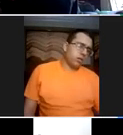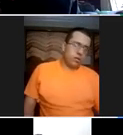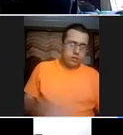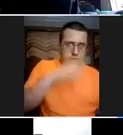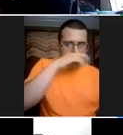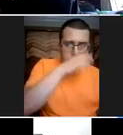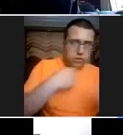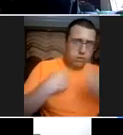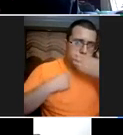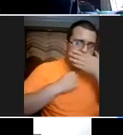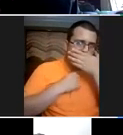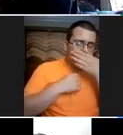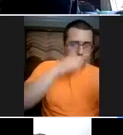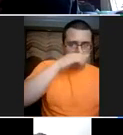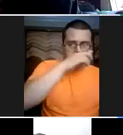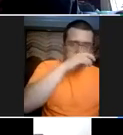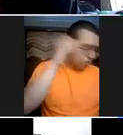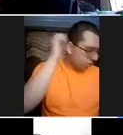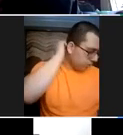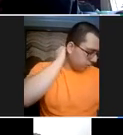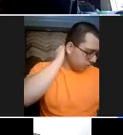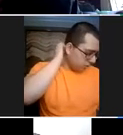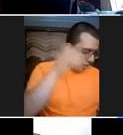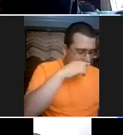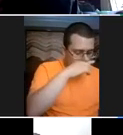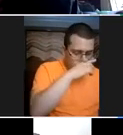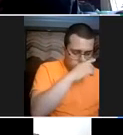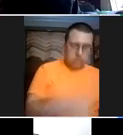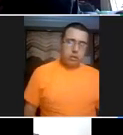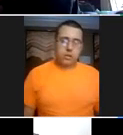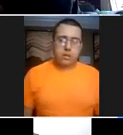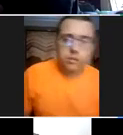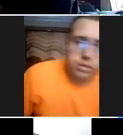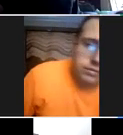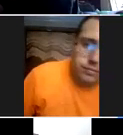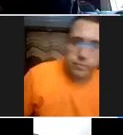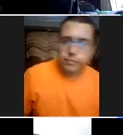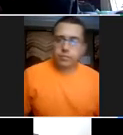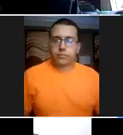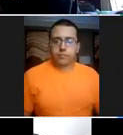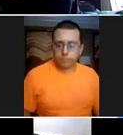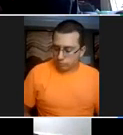from that heart, you get 30, 60, and 90, and 100-fold.